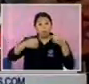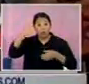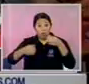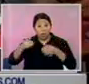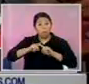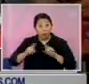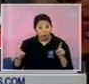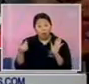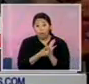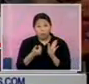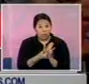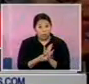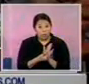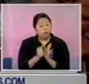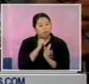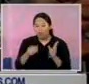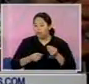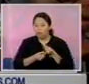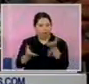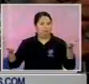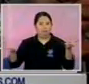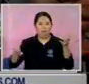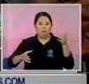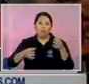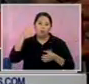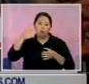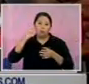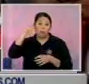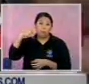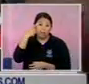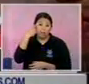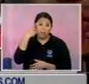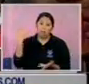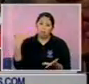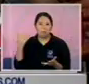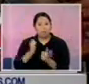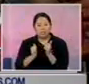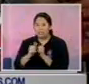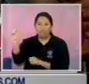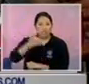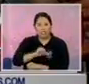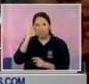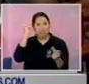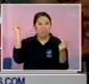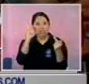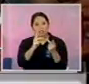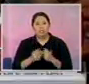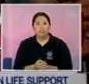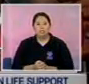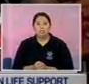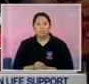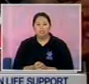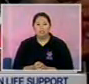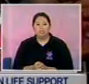be available to the public, then it would defeat the purpose. However, I do not want to engage in